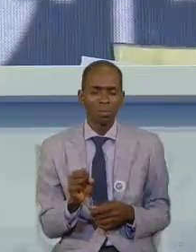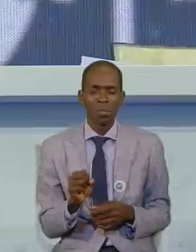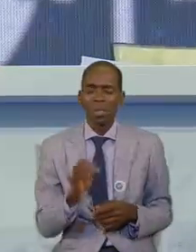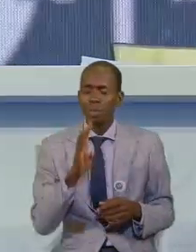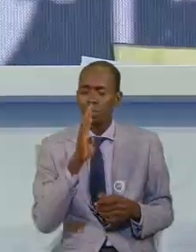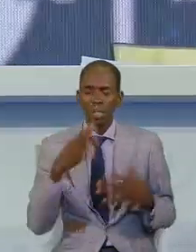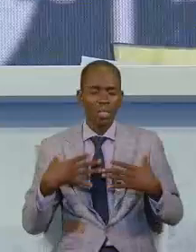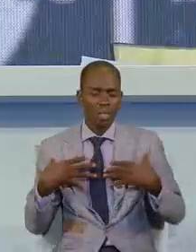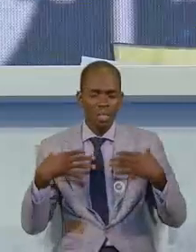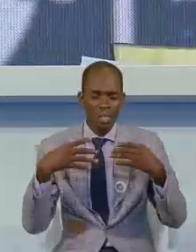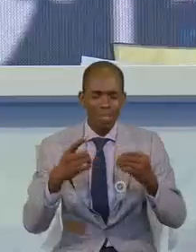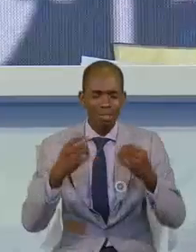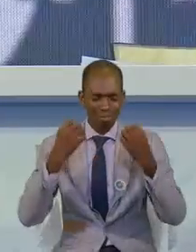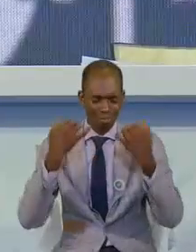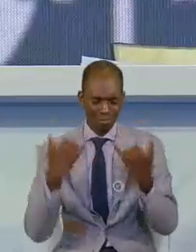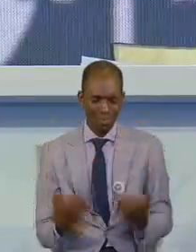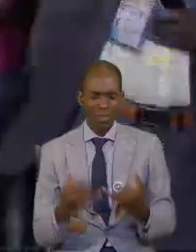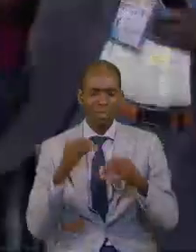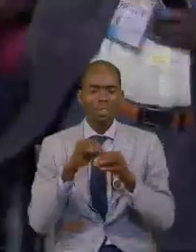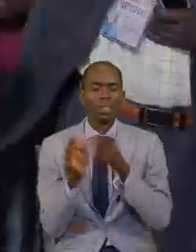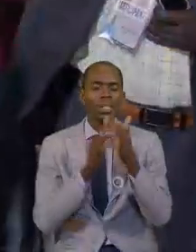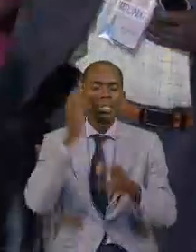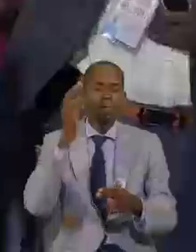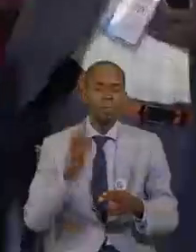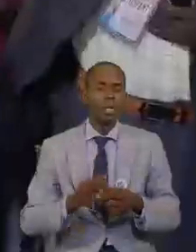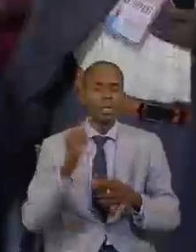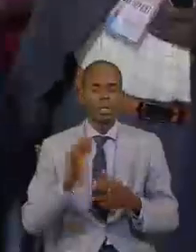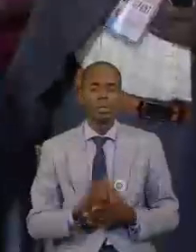healed right now in Jesus' name.